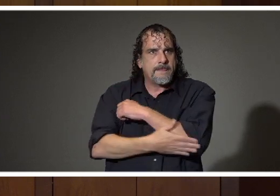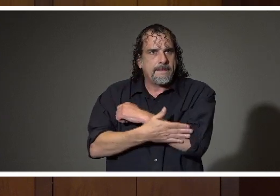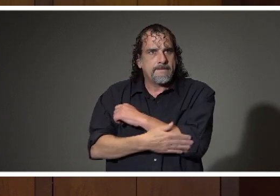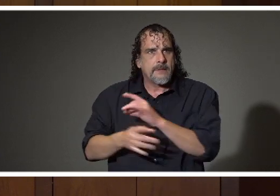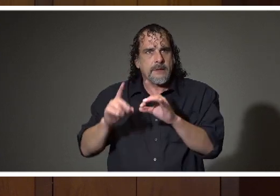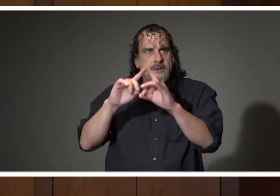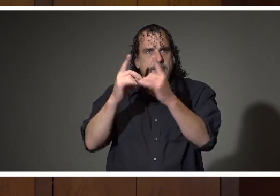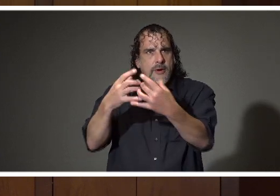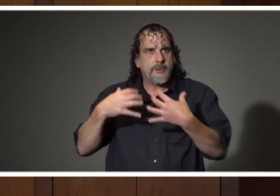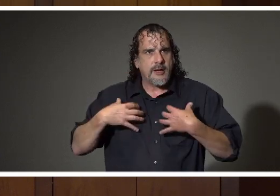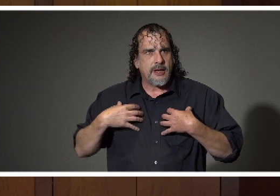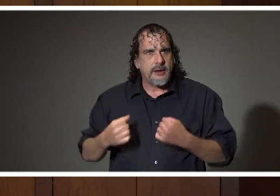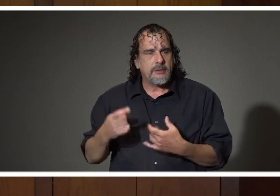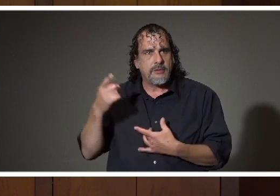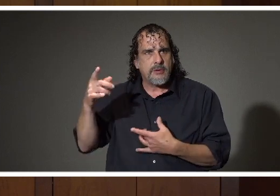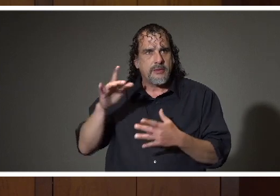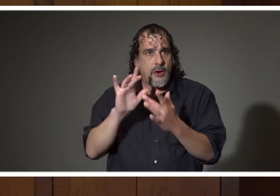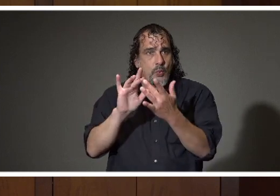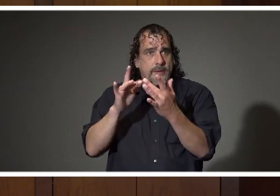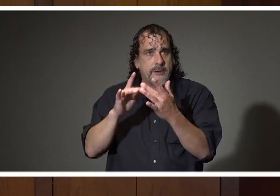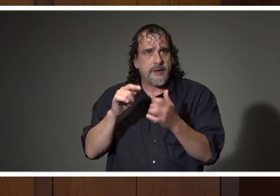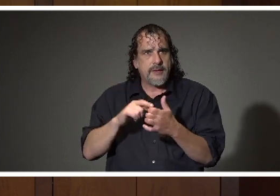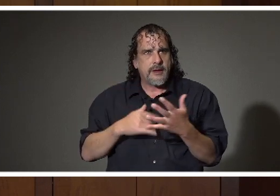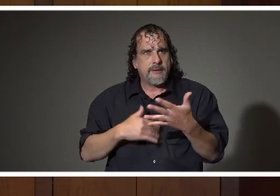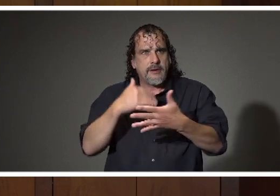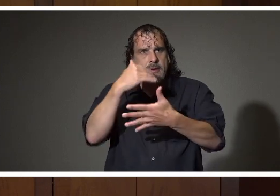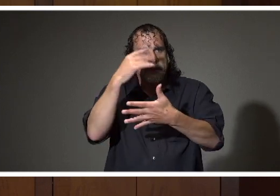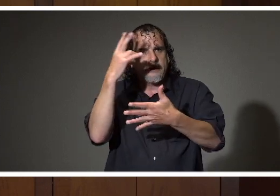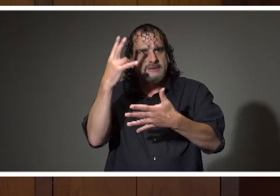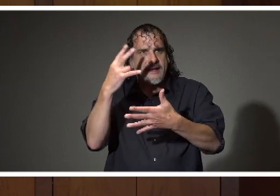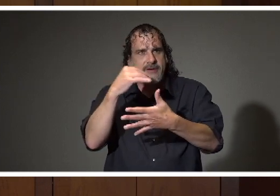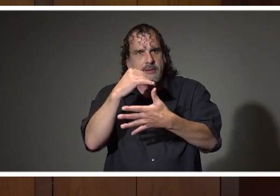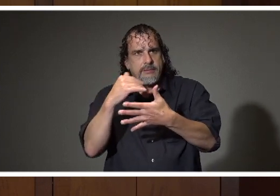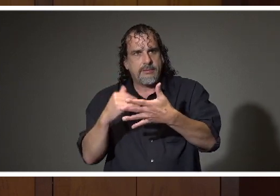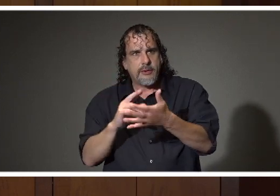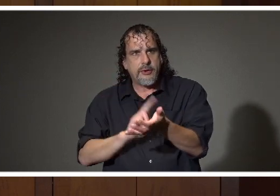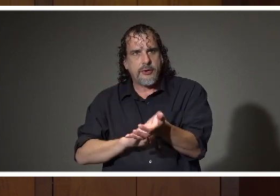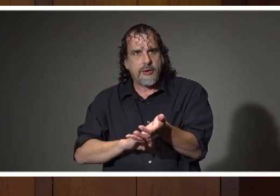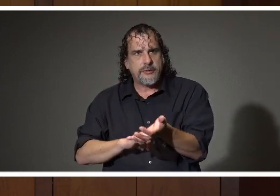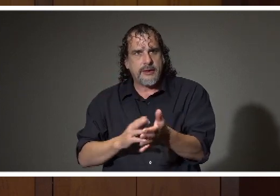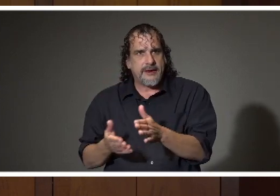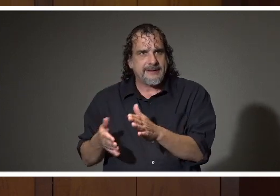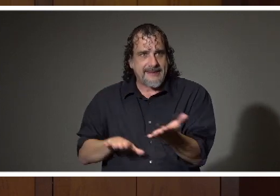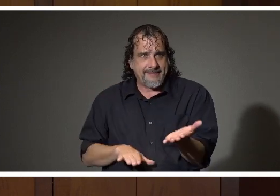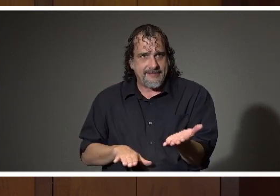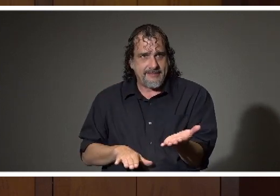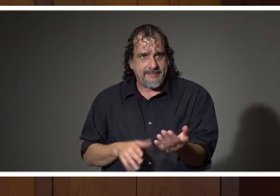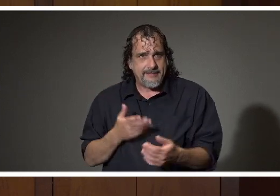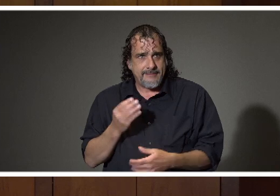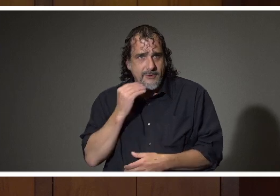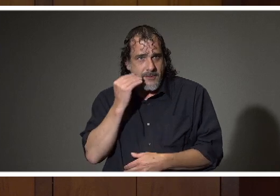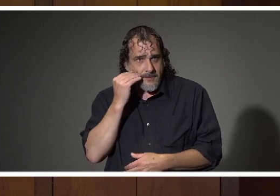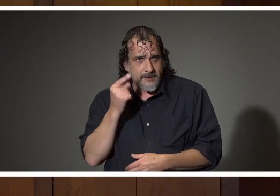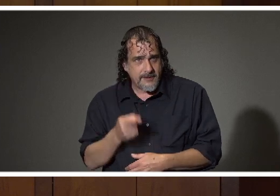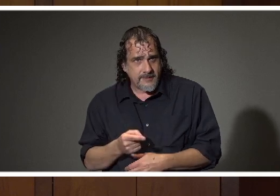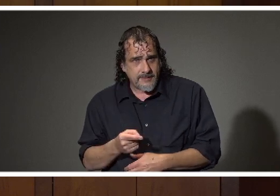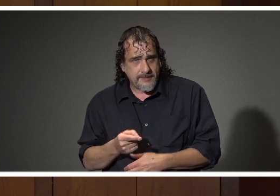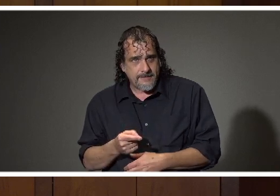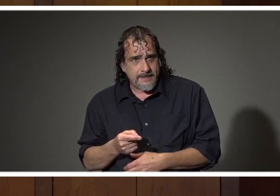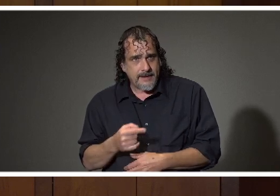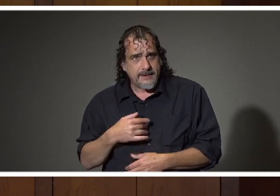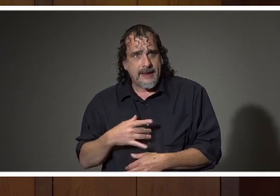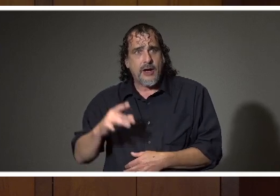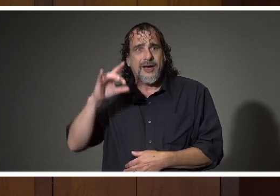of Health's website, there lists 7 long-term care facility deaths. I'm told there's now been an